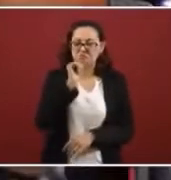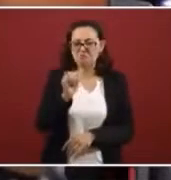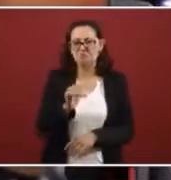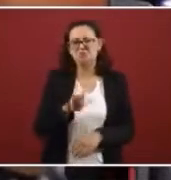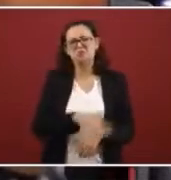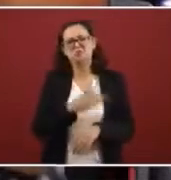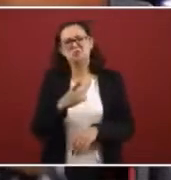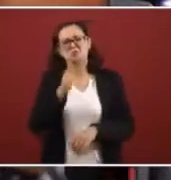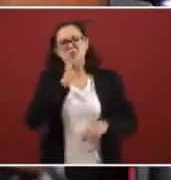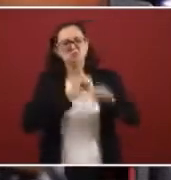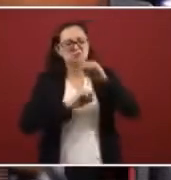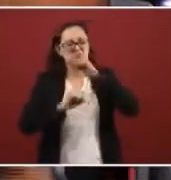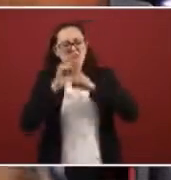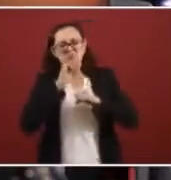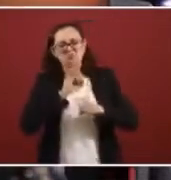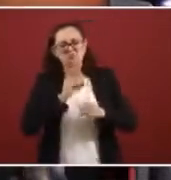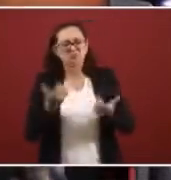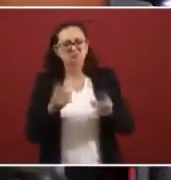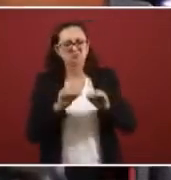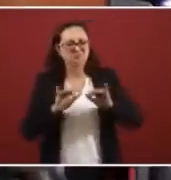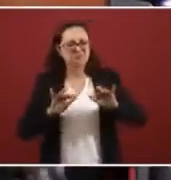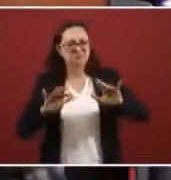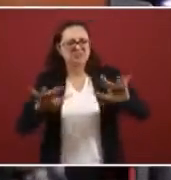government. So where do they get these rumors?